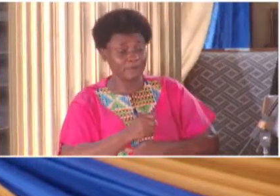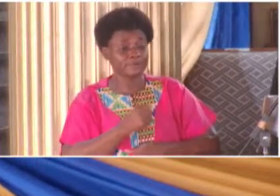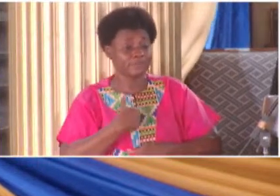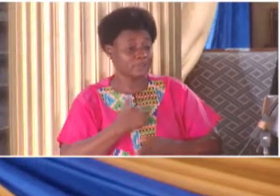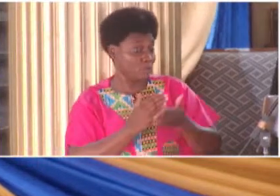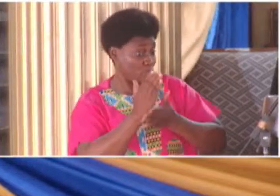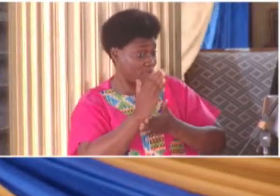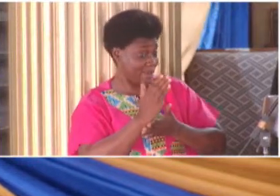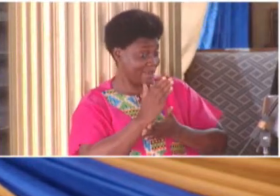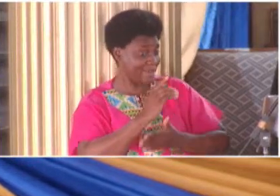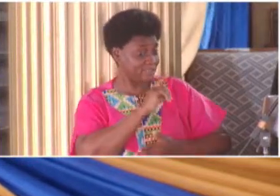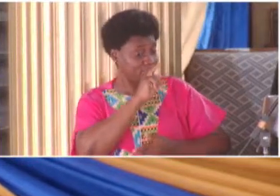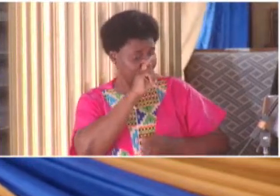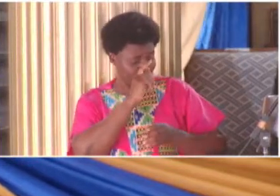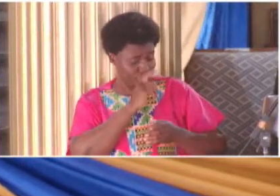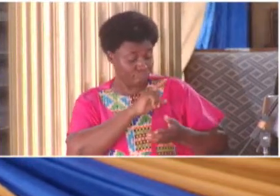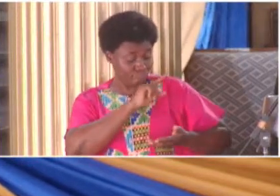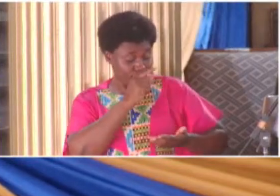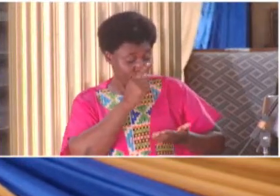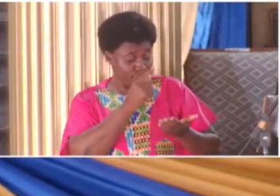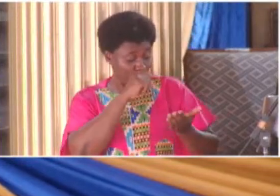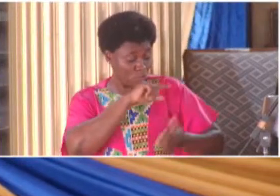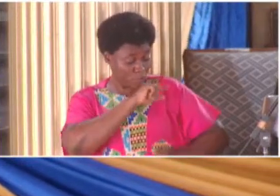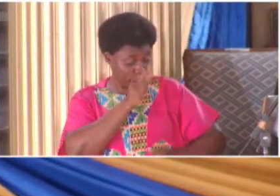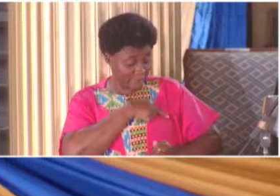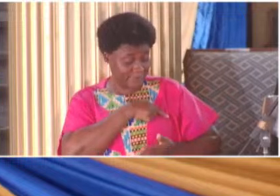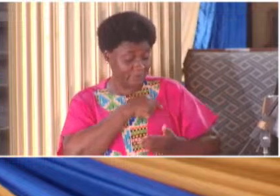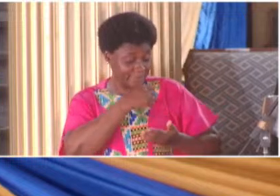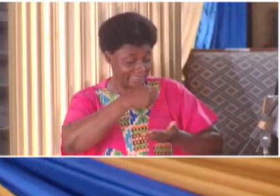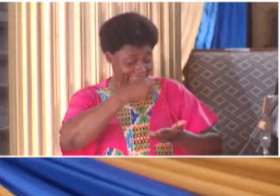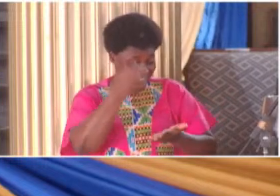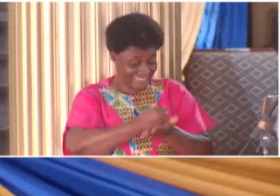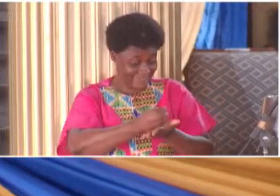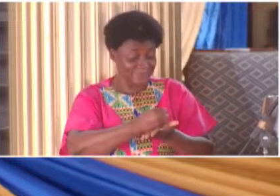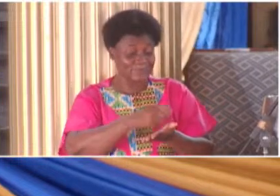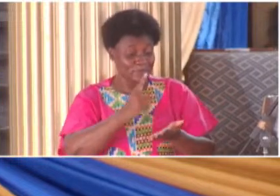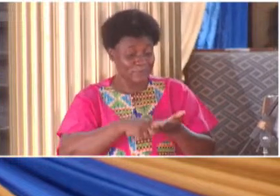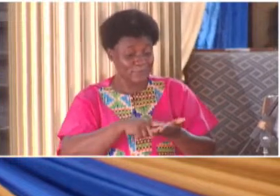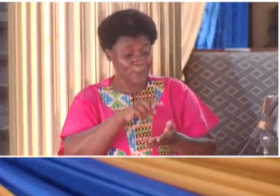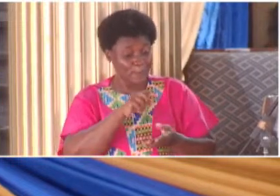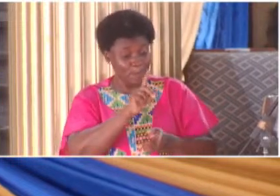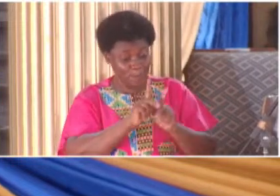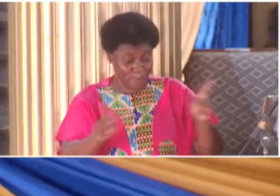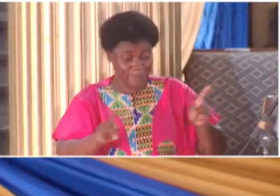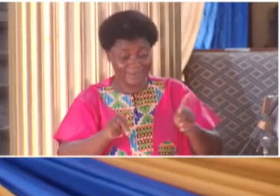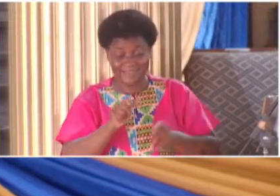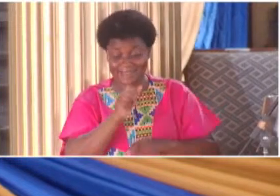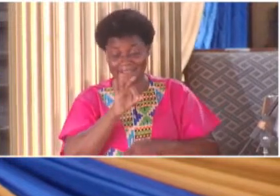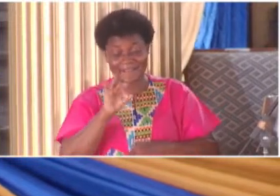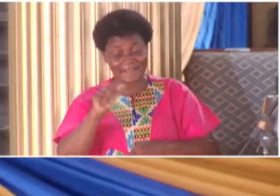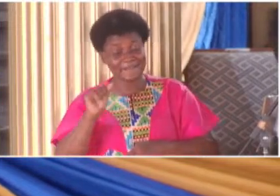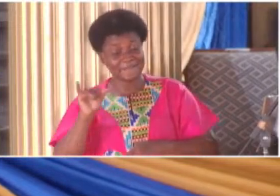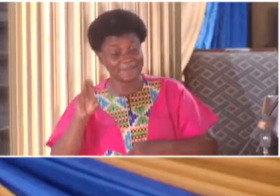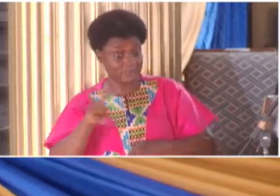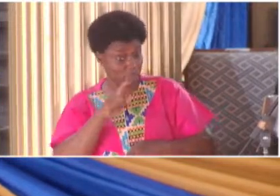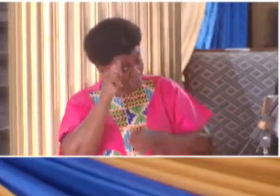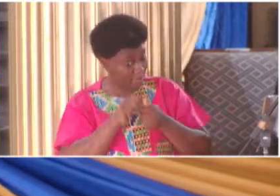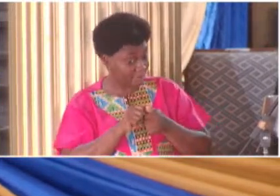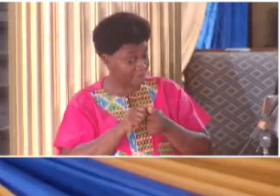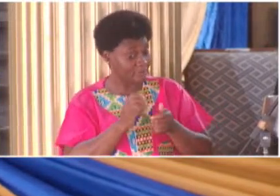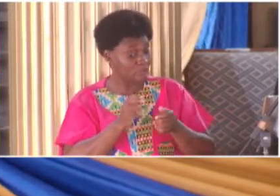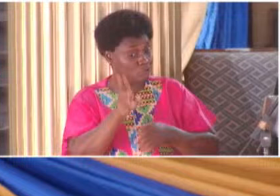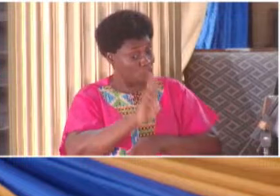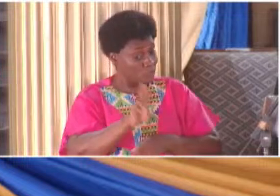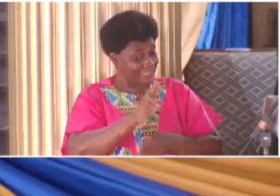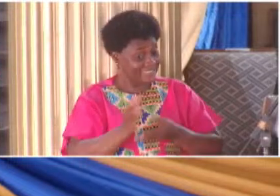right accreditation with a stamp of the Public Affairs Directorate behind it. But please note that patronage of these services will